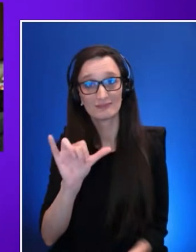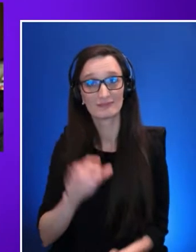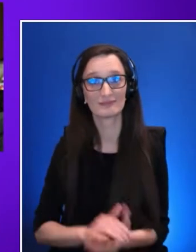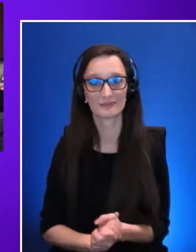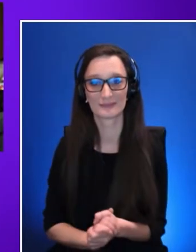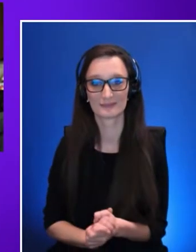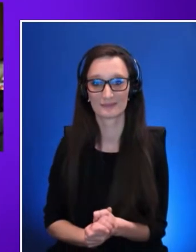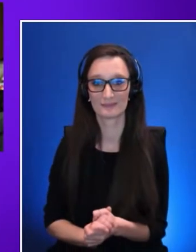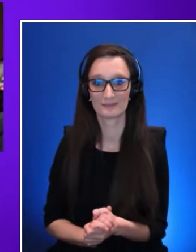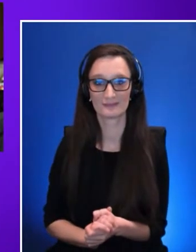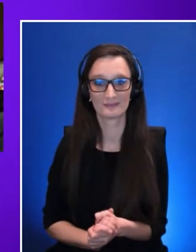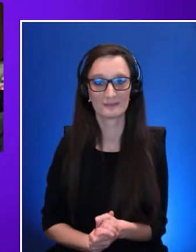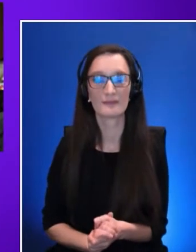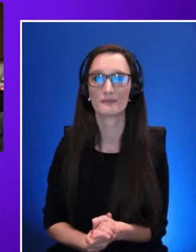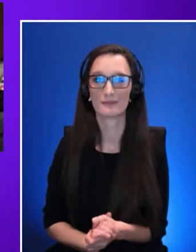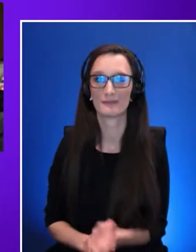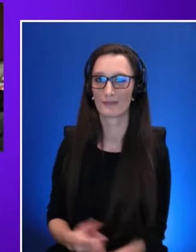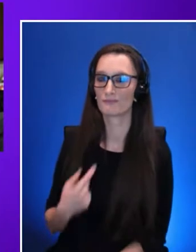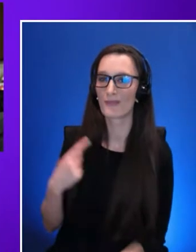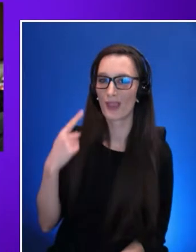I think